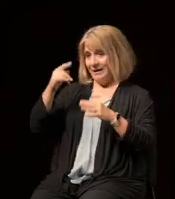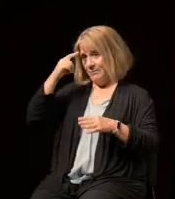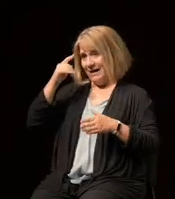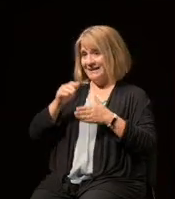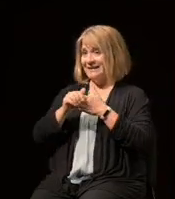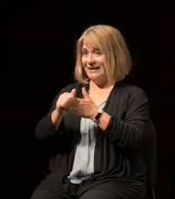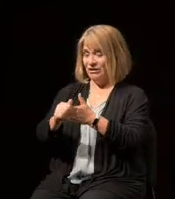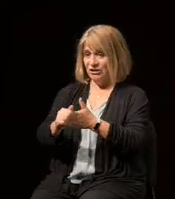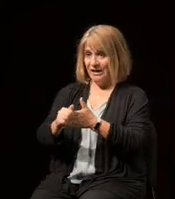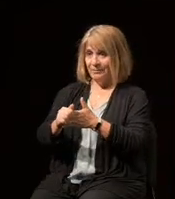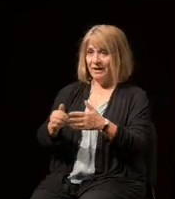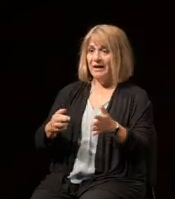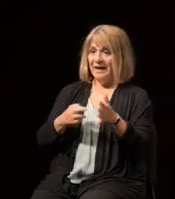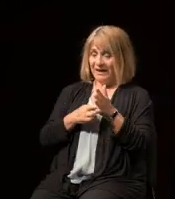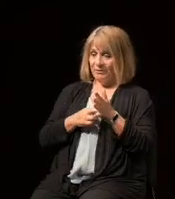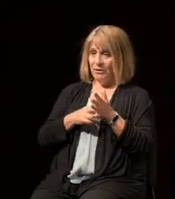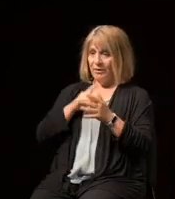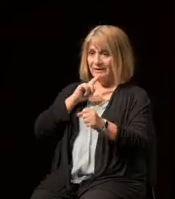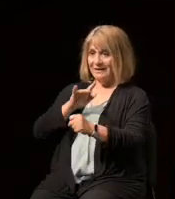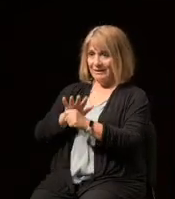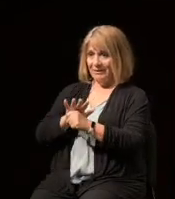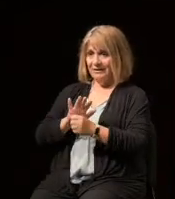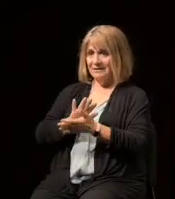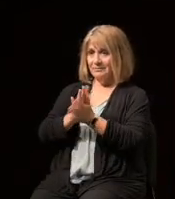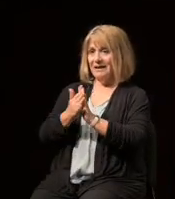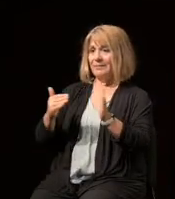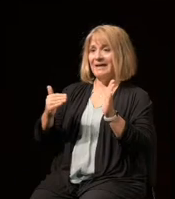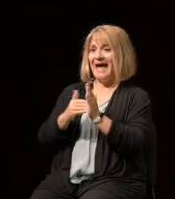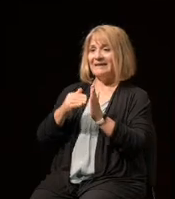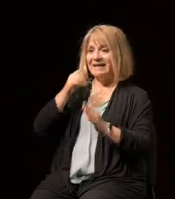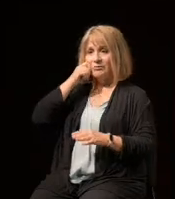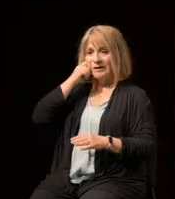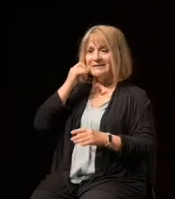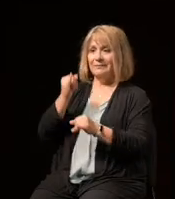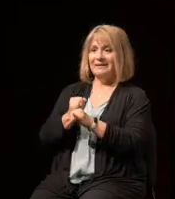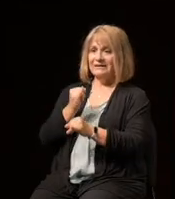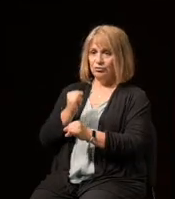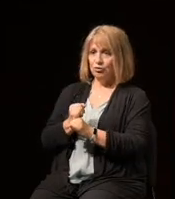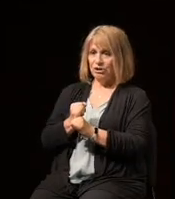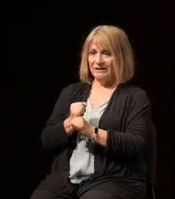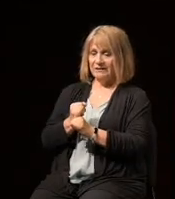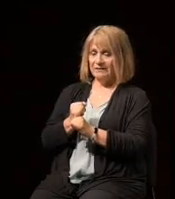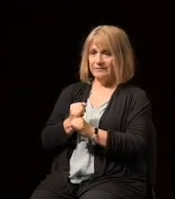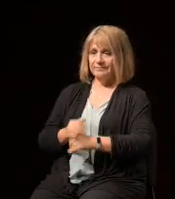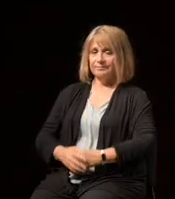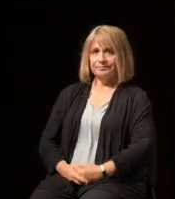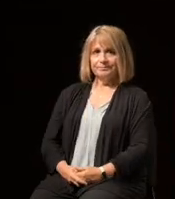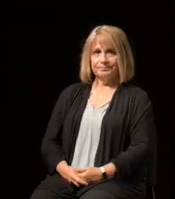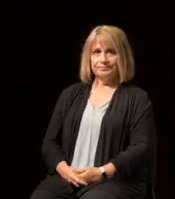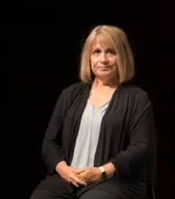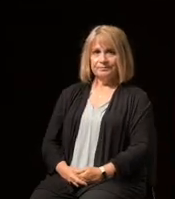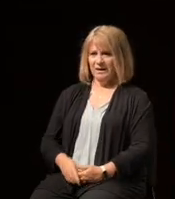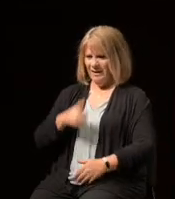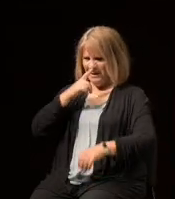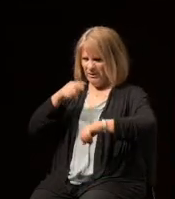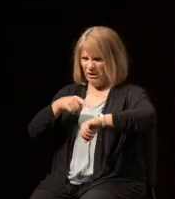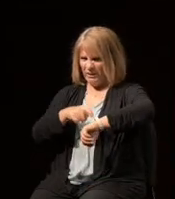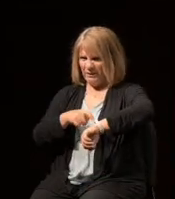it requires a commitment to become an anti-racist institution. Let me just do a time check here. So,